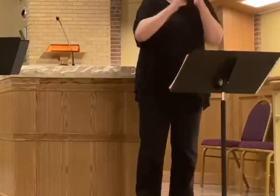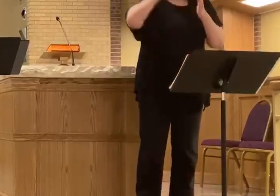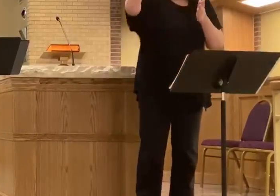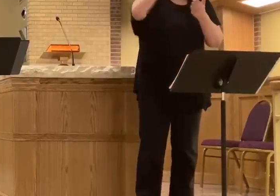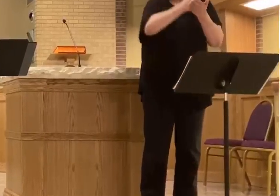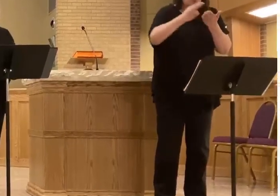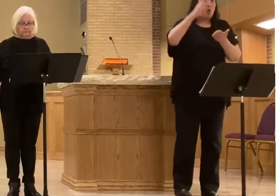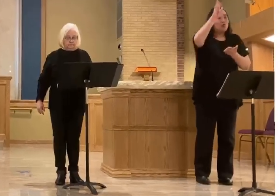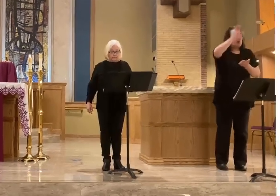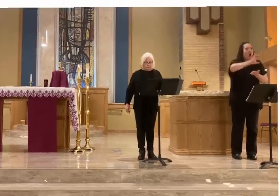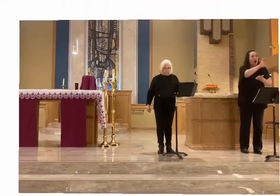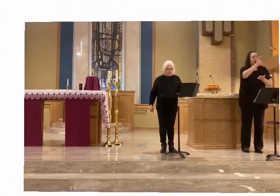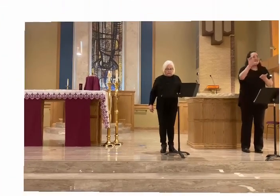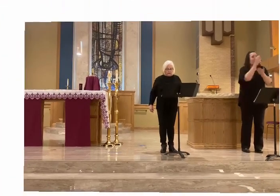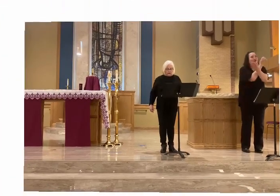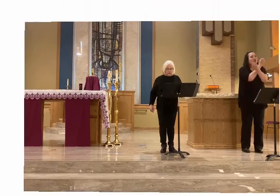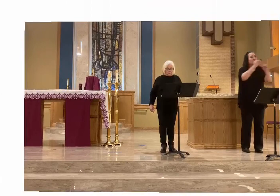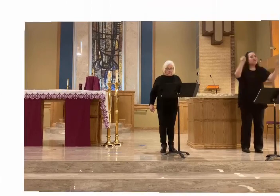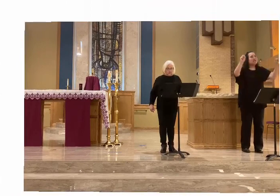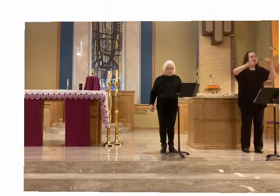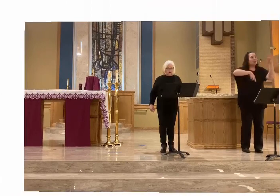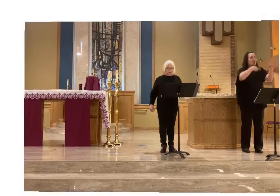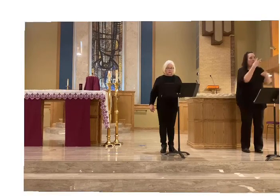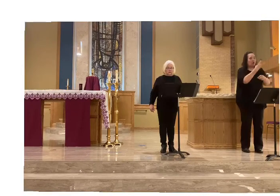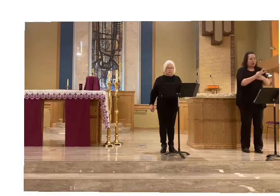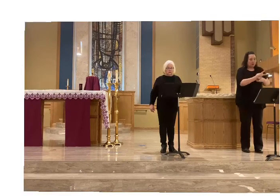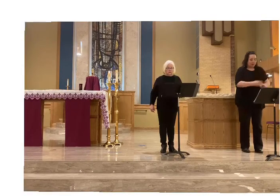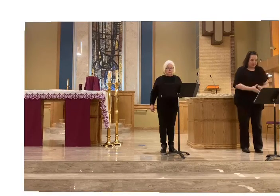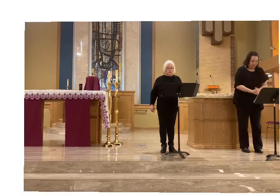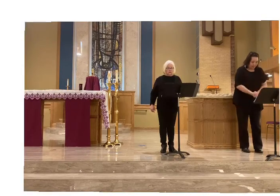cross you have redeemed the world.